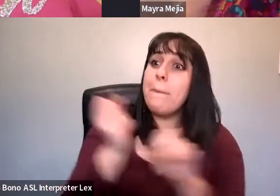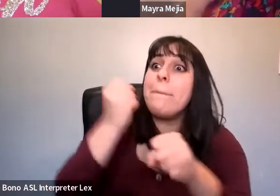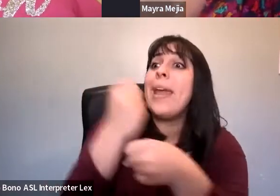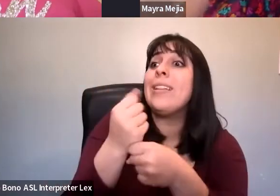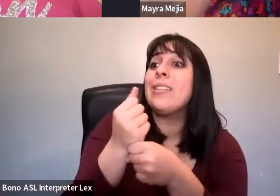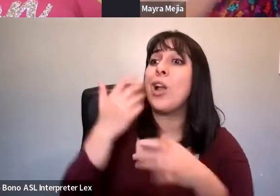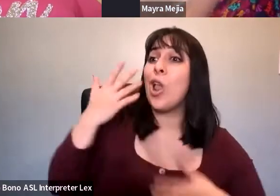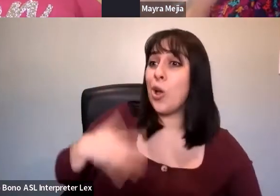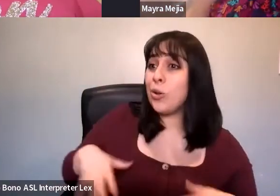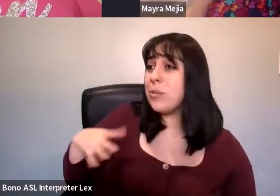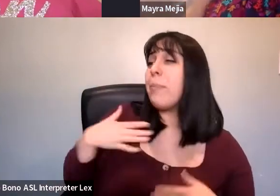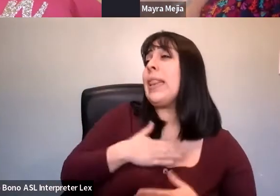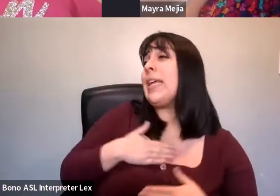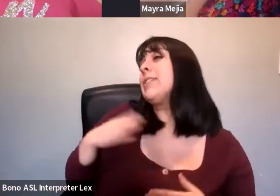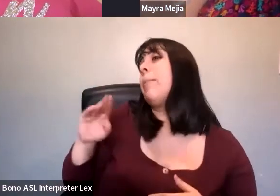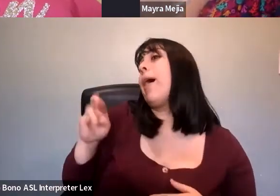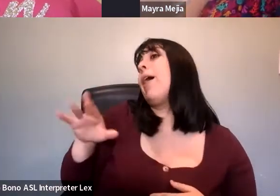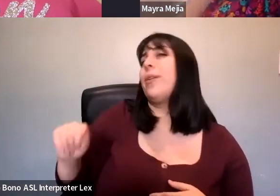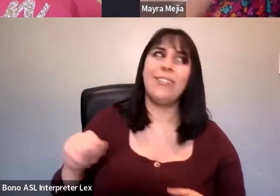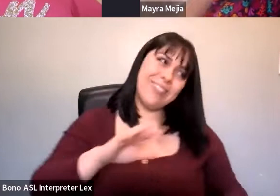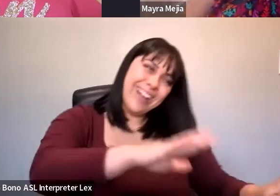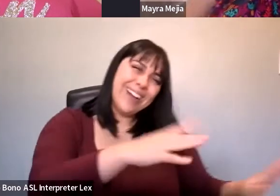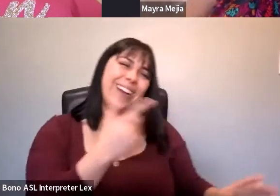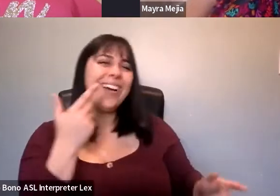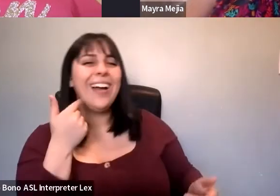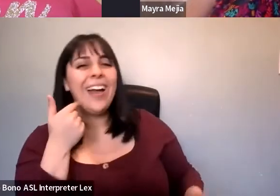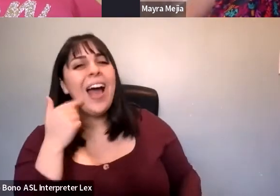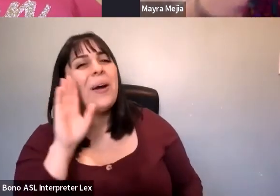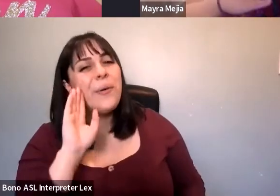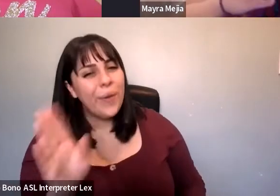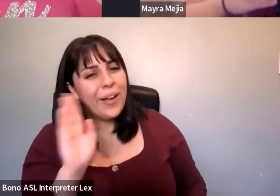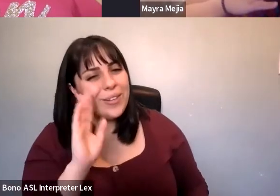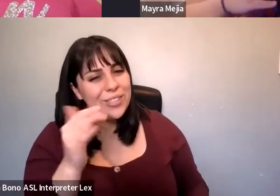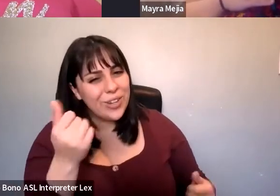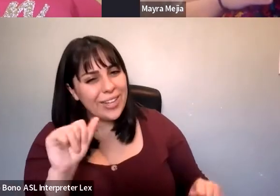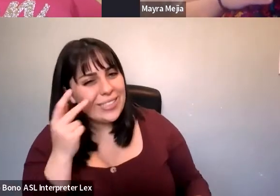I'll look into it. I wanted to find, if I do any merch, I really want it to be